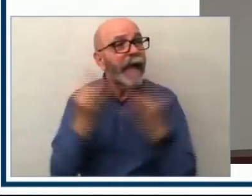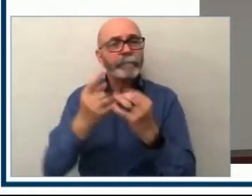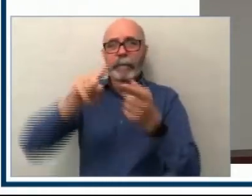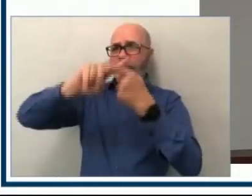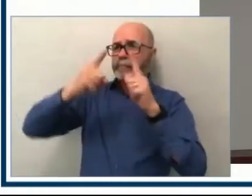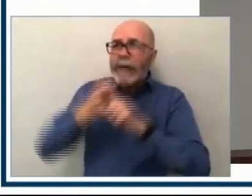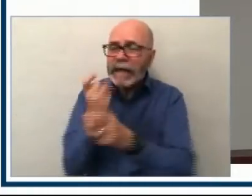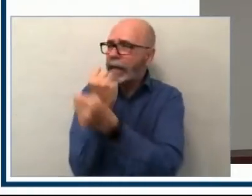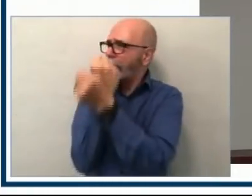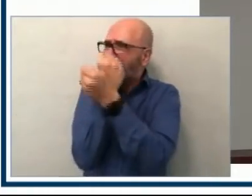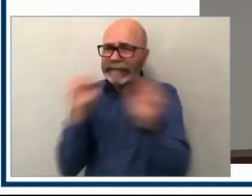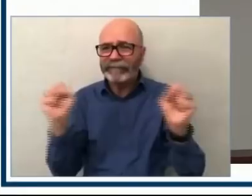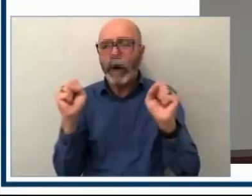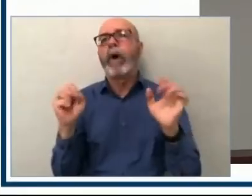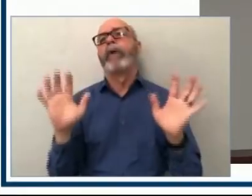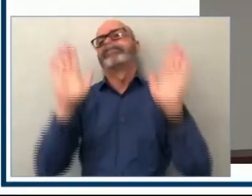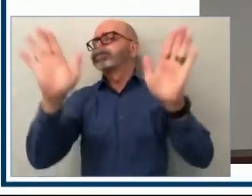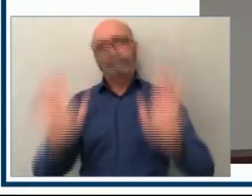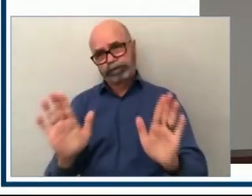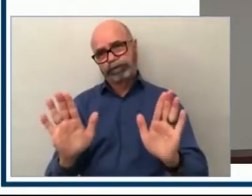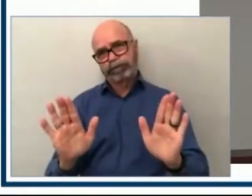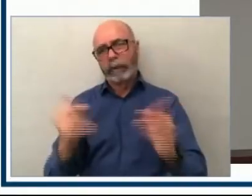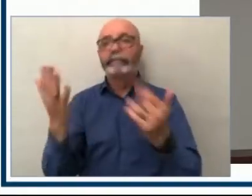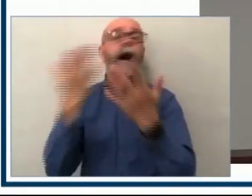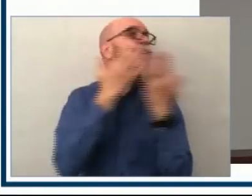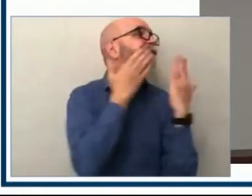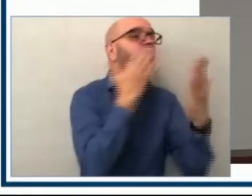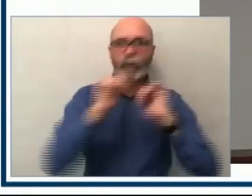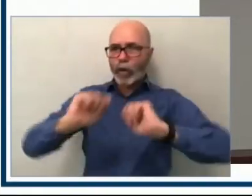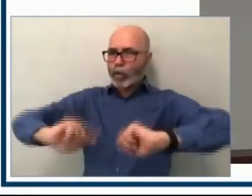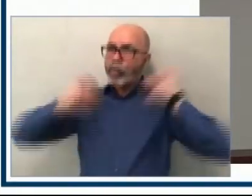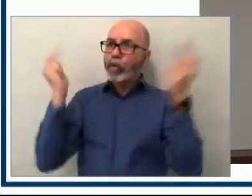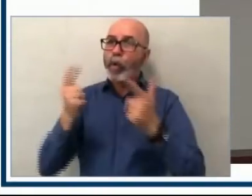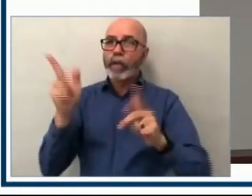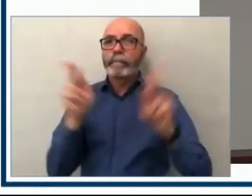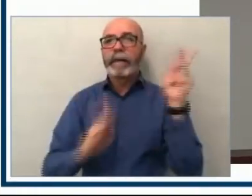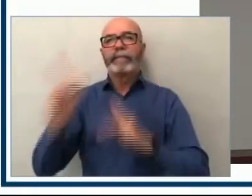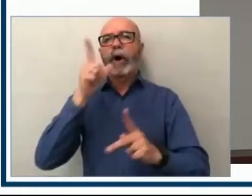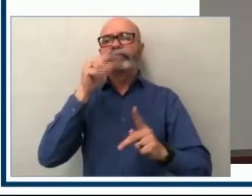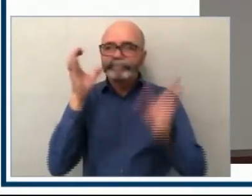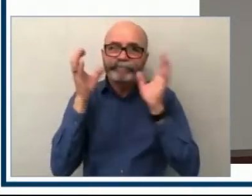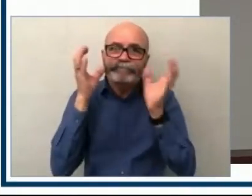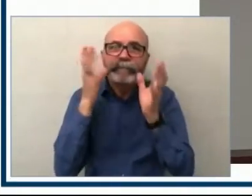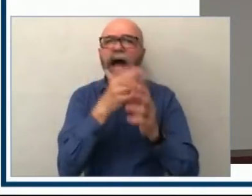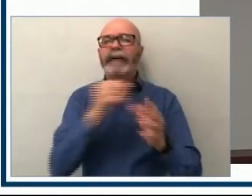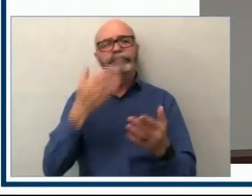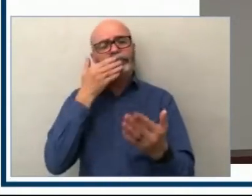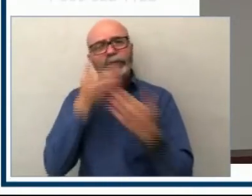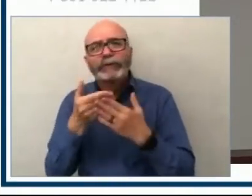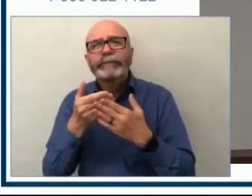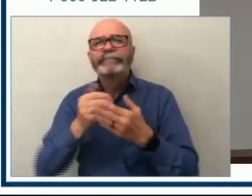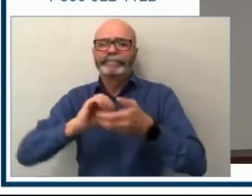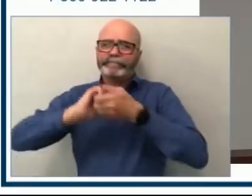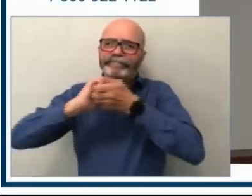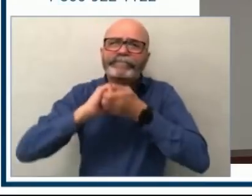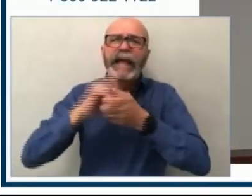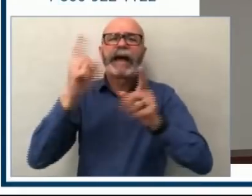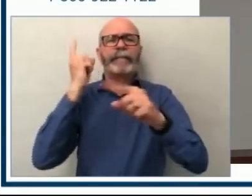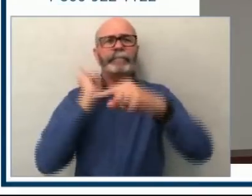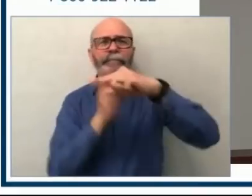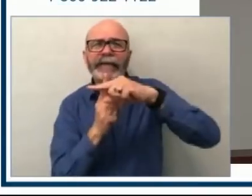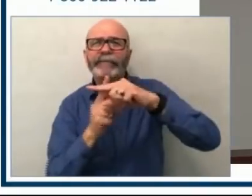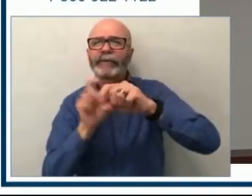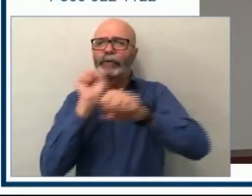So I would like to thank all Nova Scotians for all that everybody's been doing and continue to do. Together, Nova Scotians are